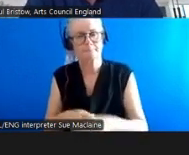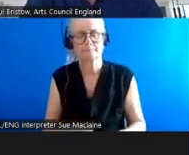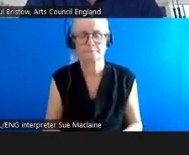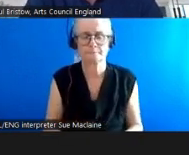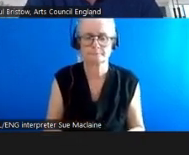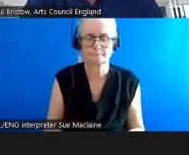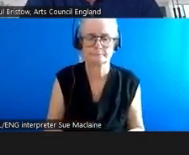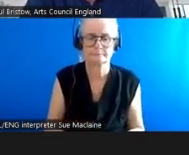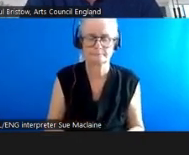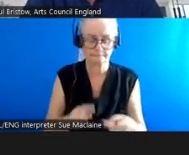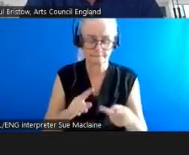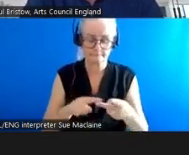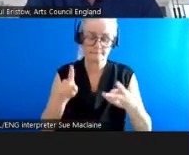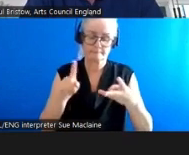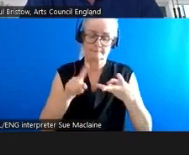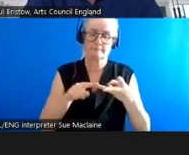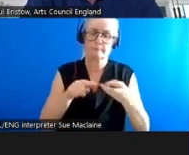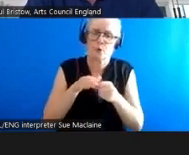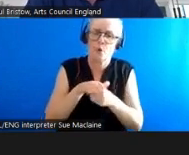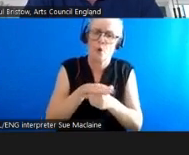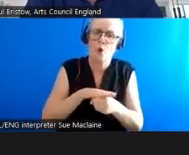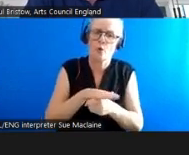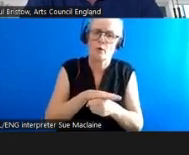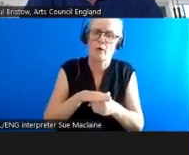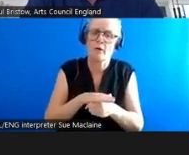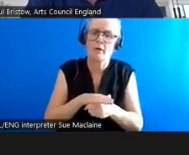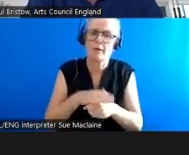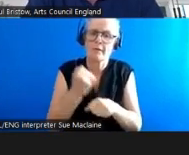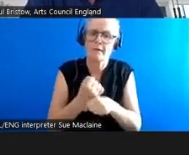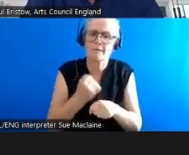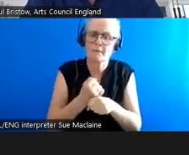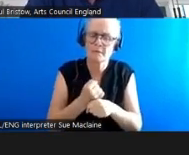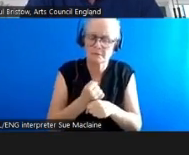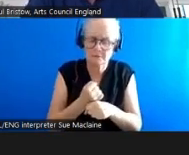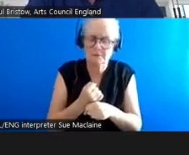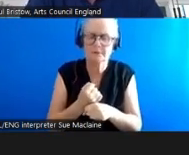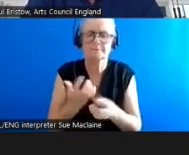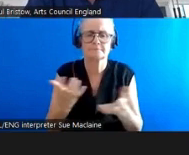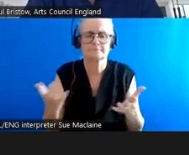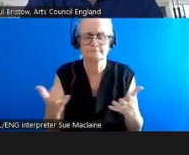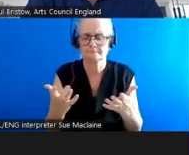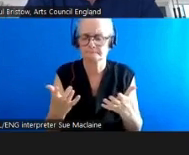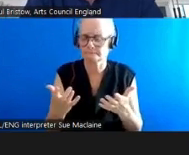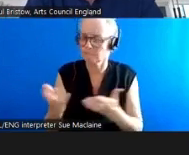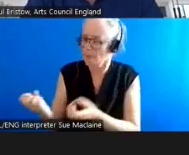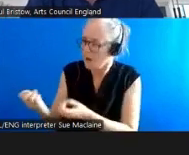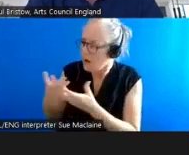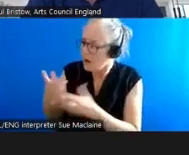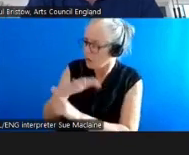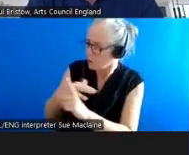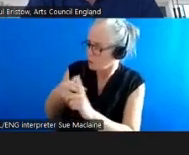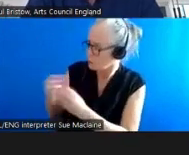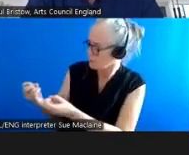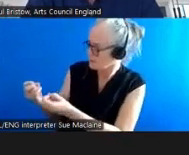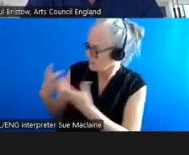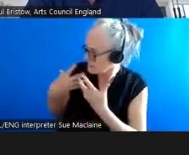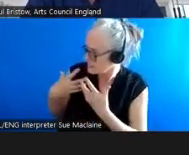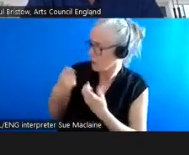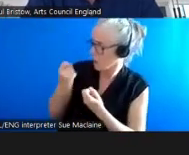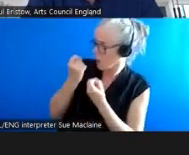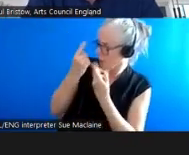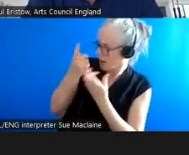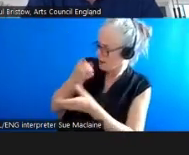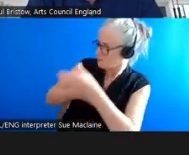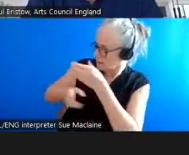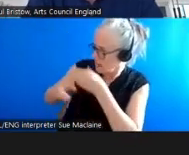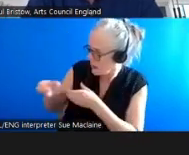what happens locally, the role of local government within this, representing communities, having a deep understanding of communities, but playing that